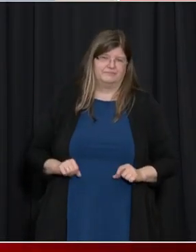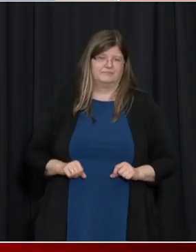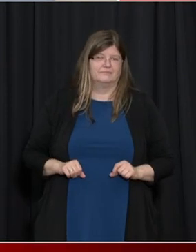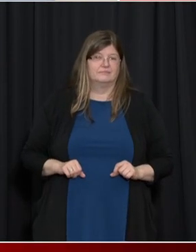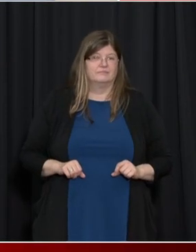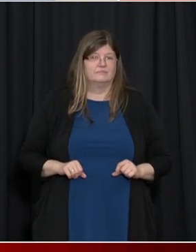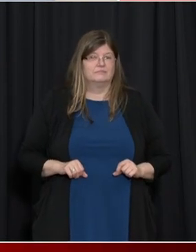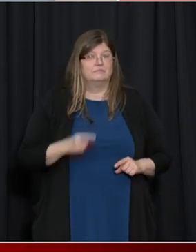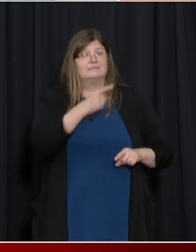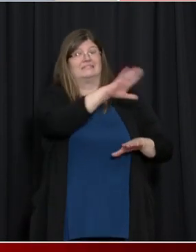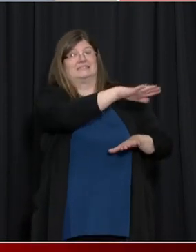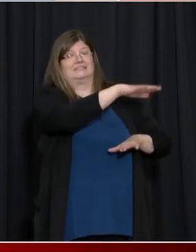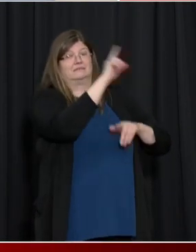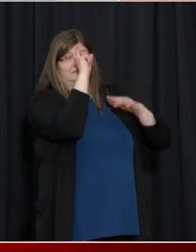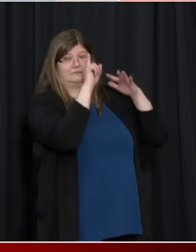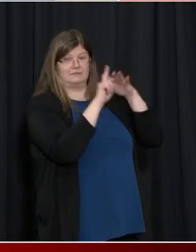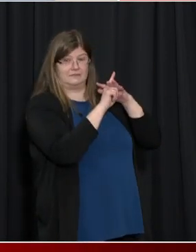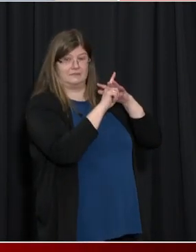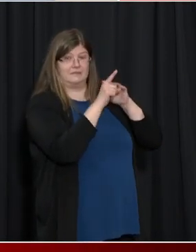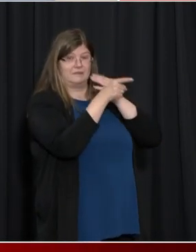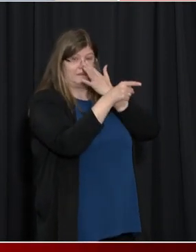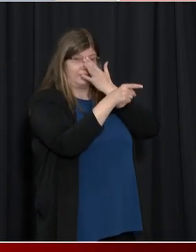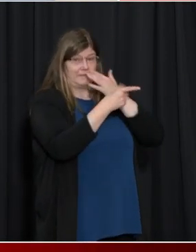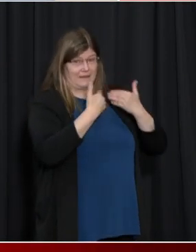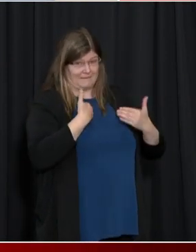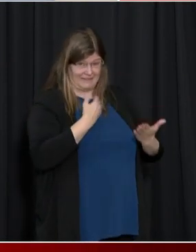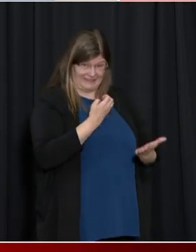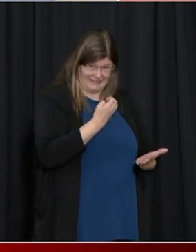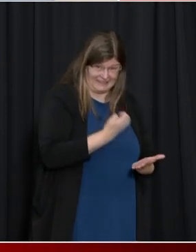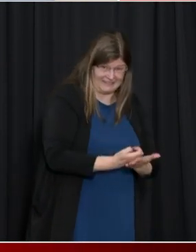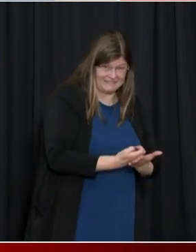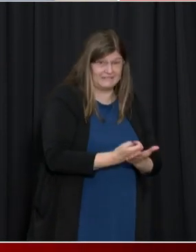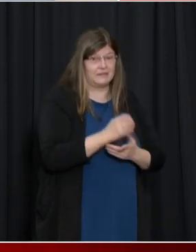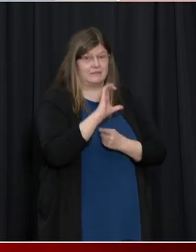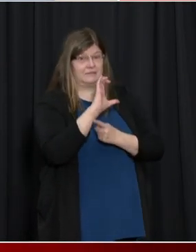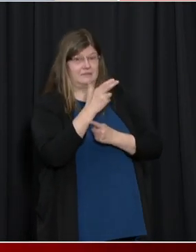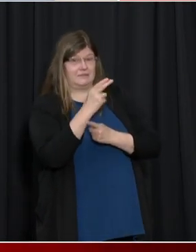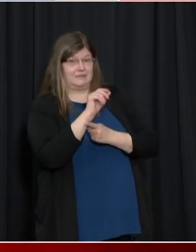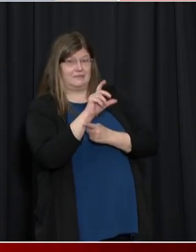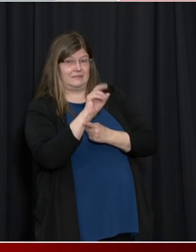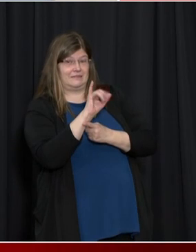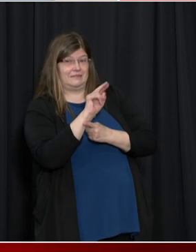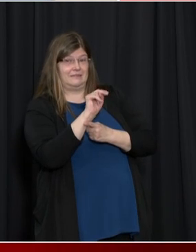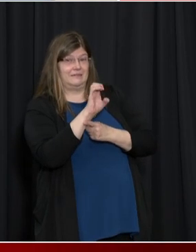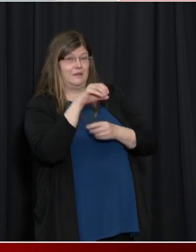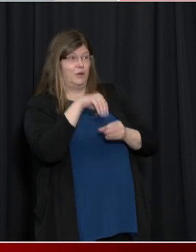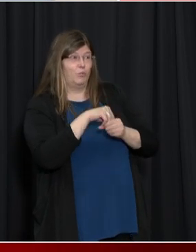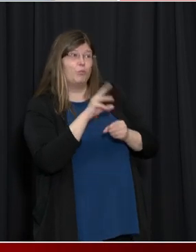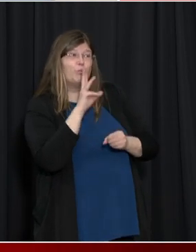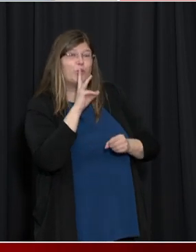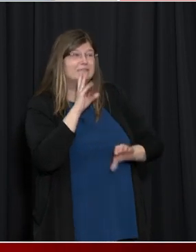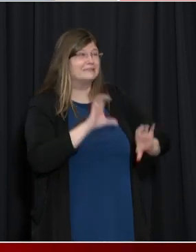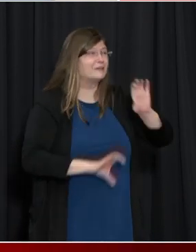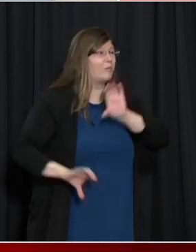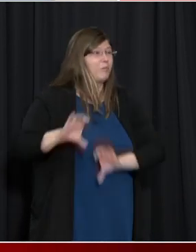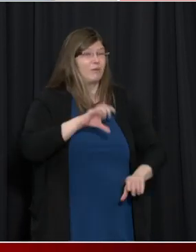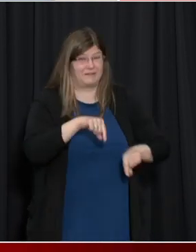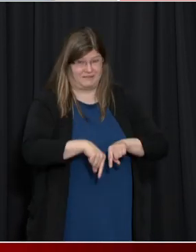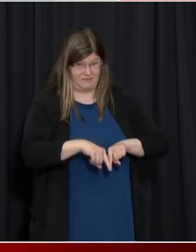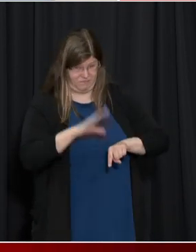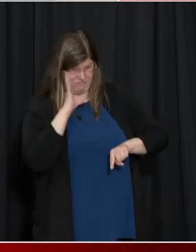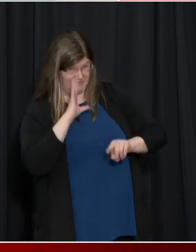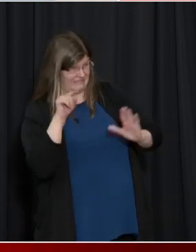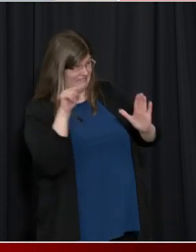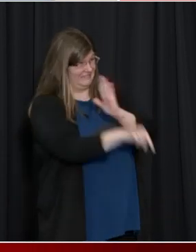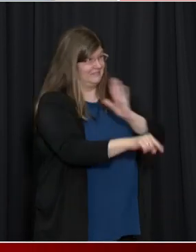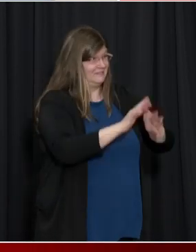Is there evidence that the chlorine in the water kills the virus? That's why you believe the pools are going to be fine? Dr. Nesbitt? So,